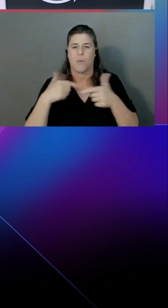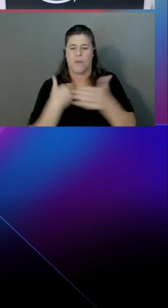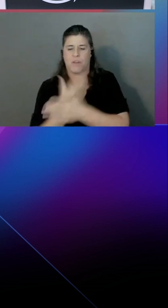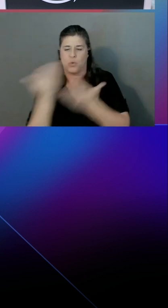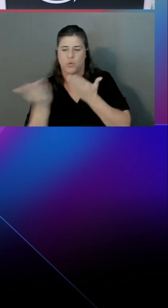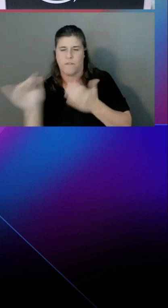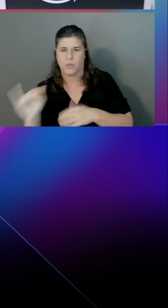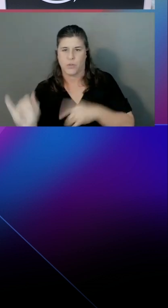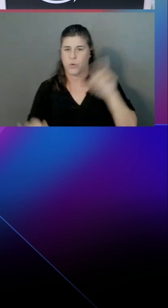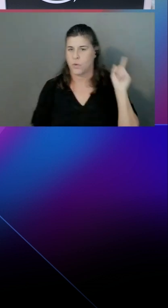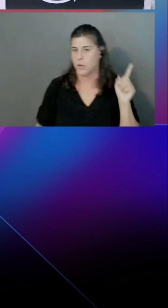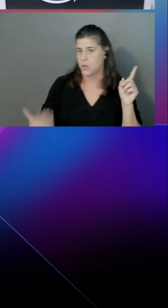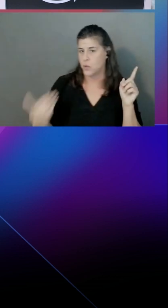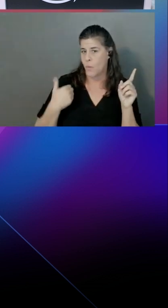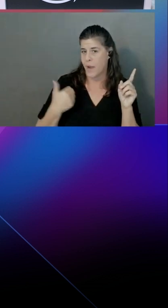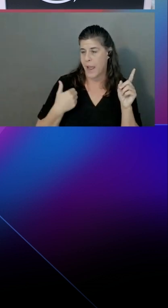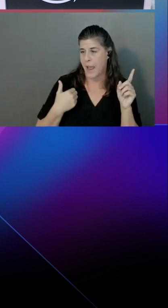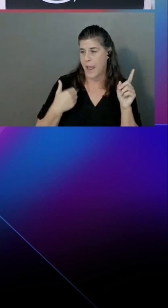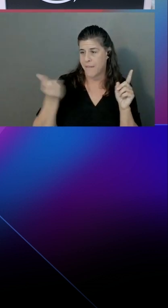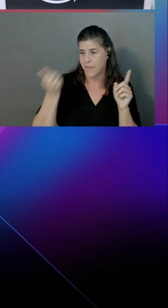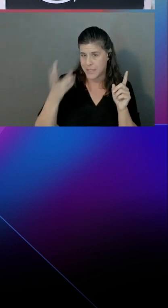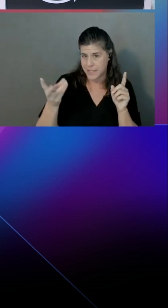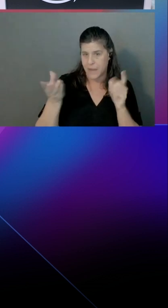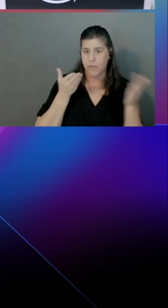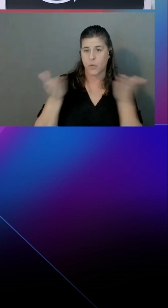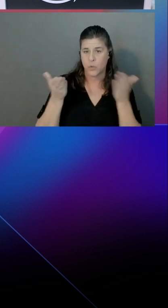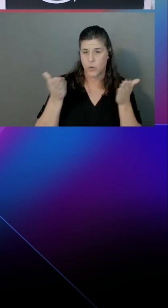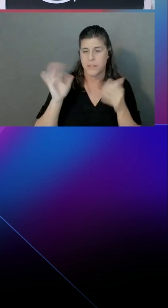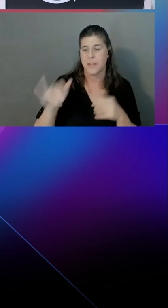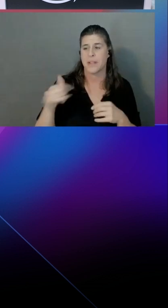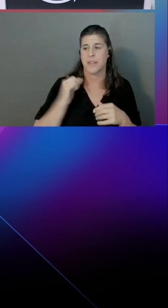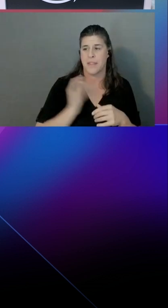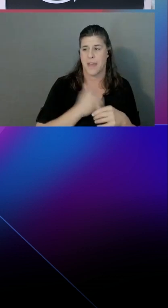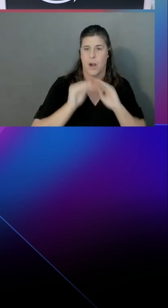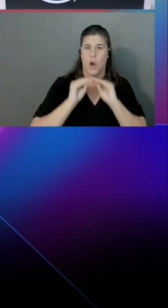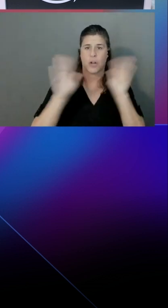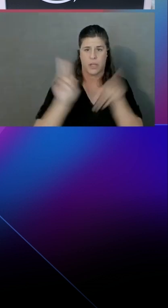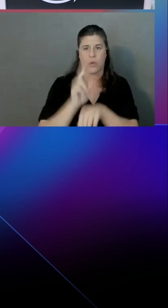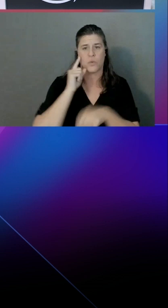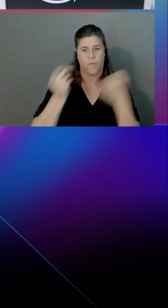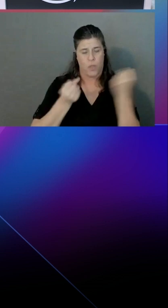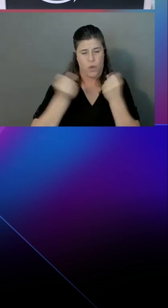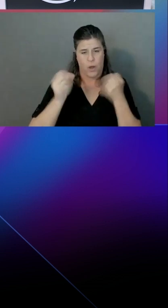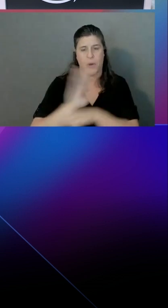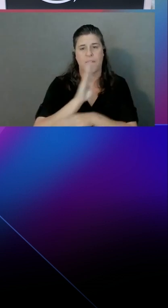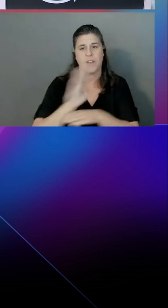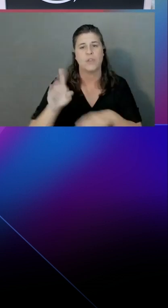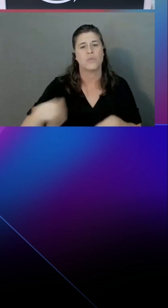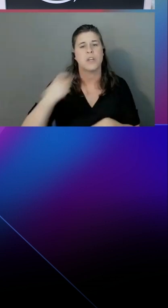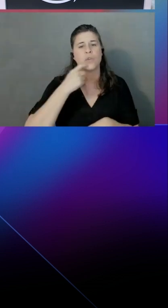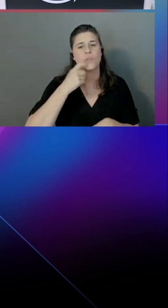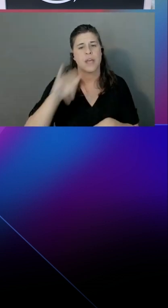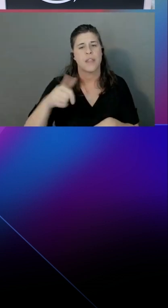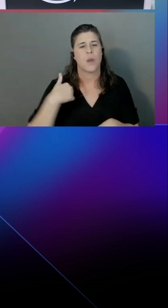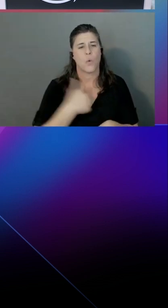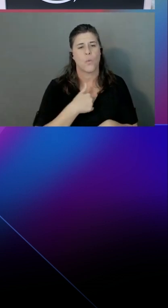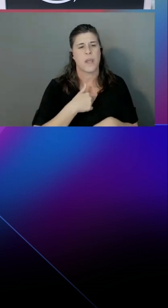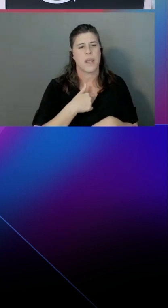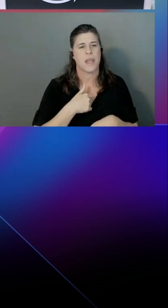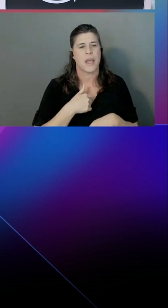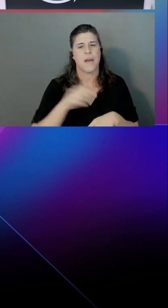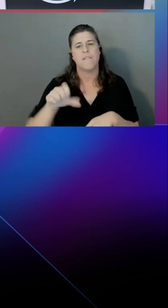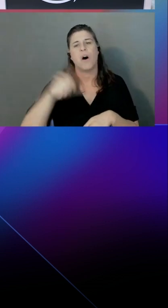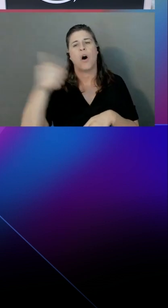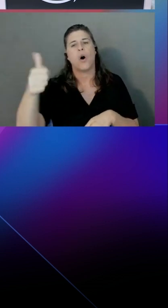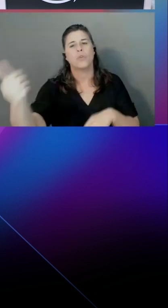we have several services that are clearly useful in the automotive industry, and you said we have over 200 partners, right?